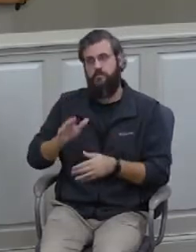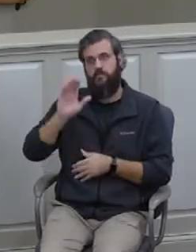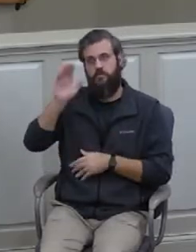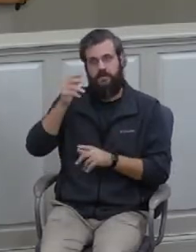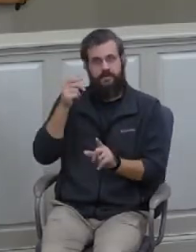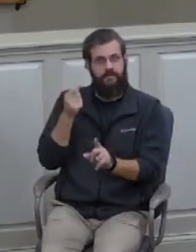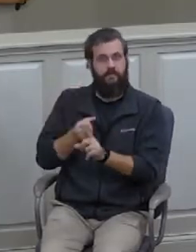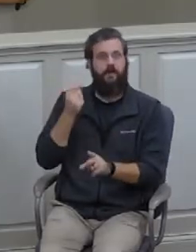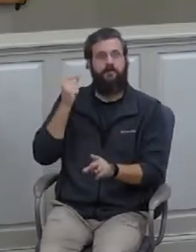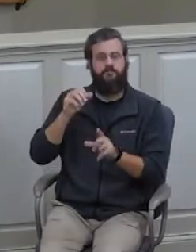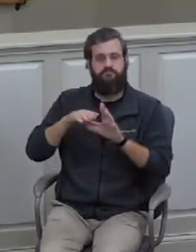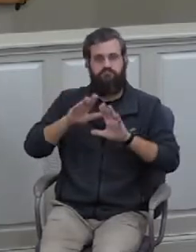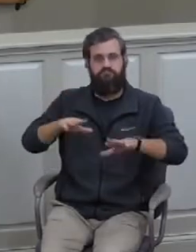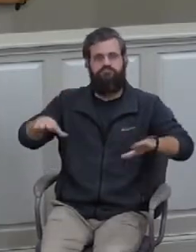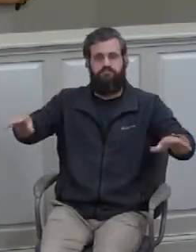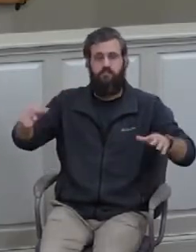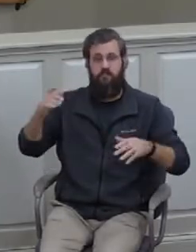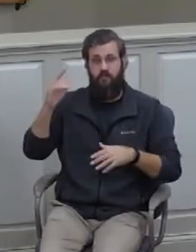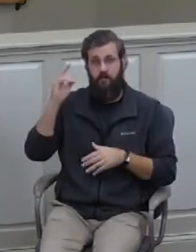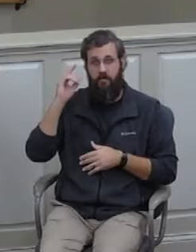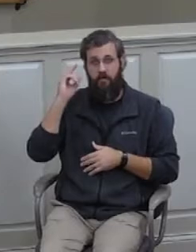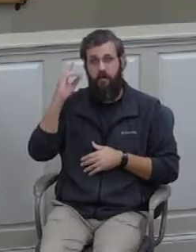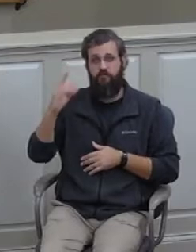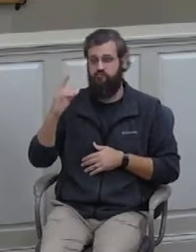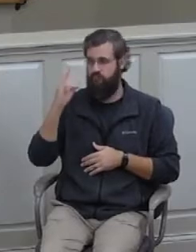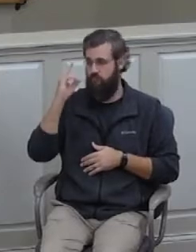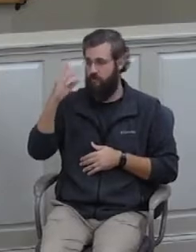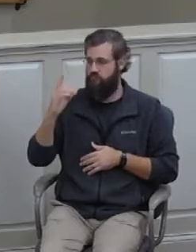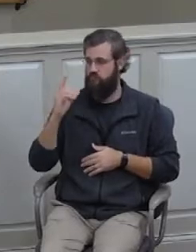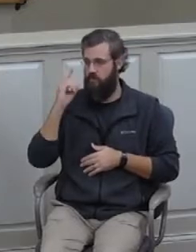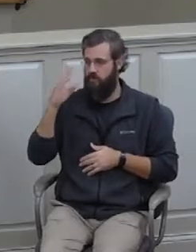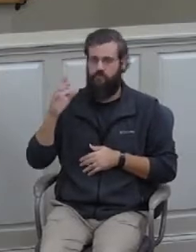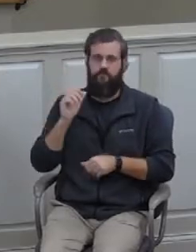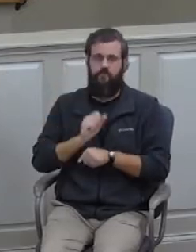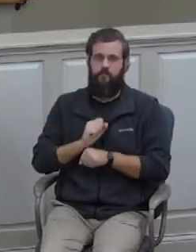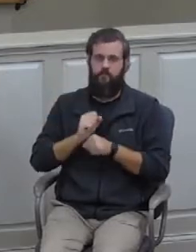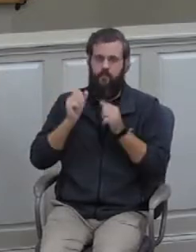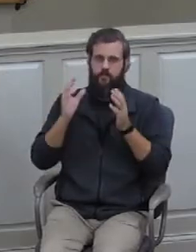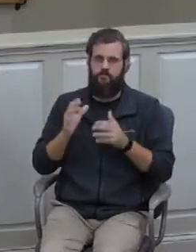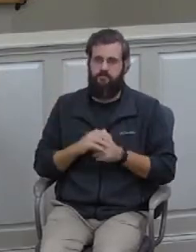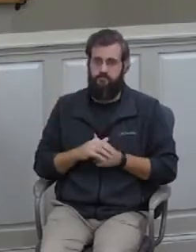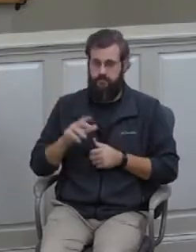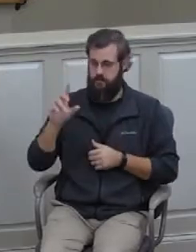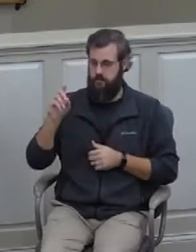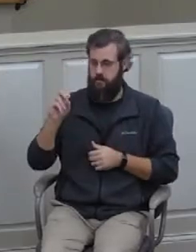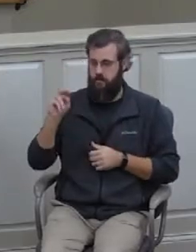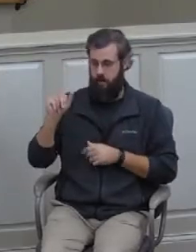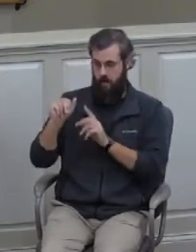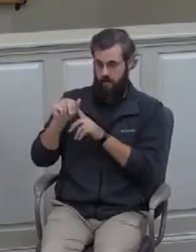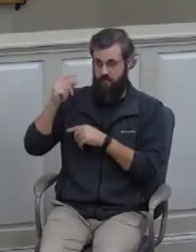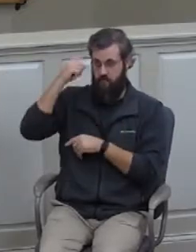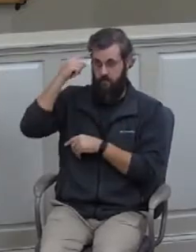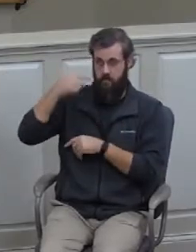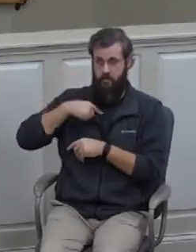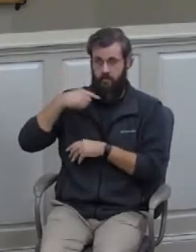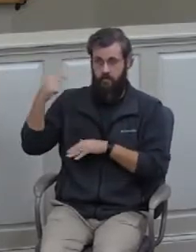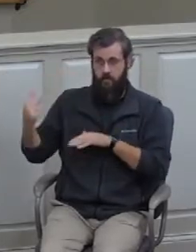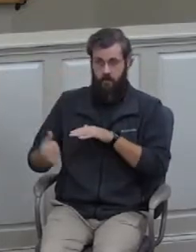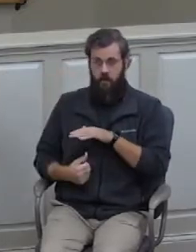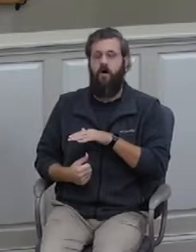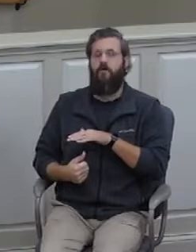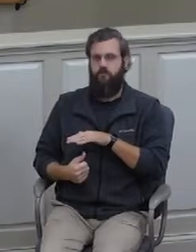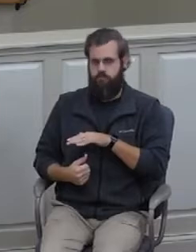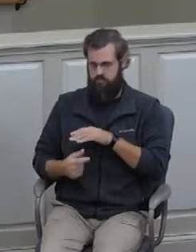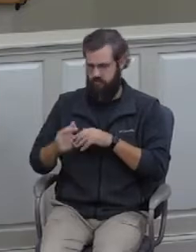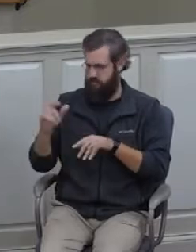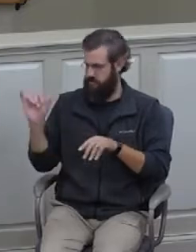that she has had on now hundreds of city employees. What Donna was for me, I'm confident she was for